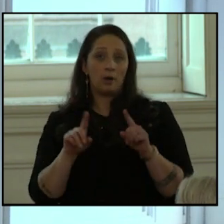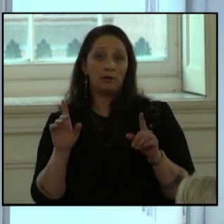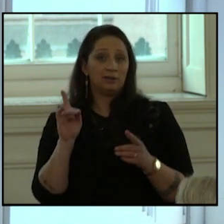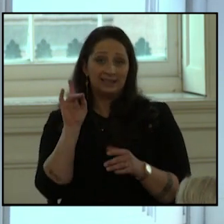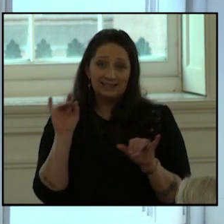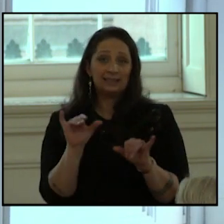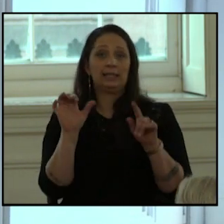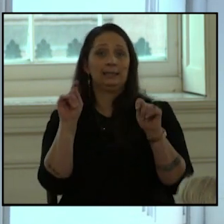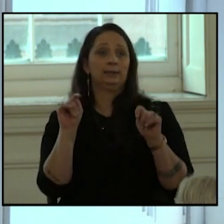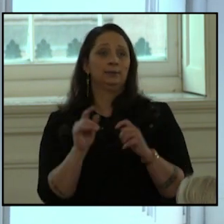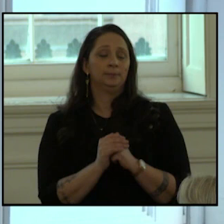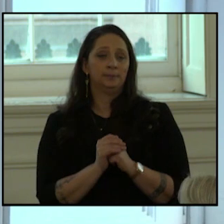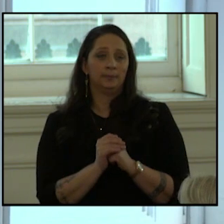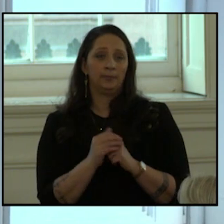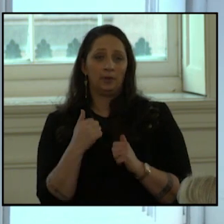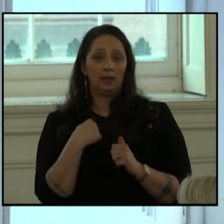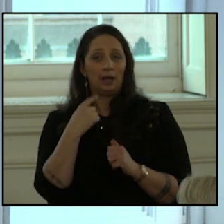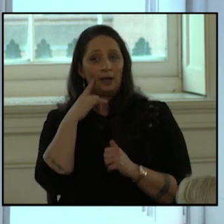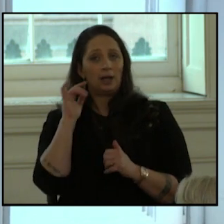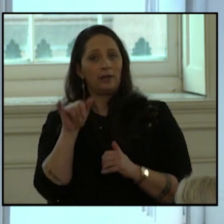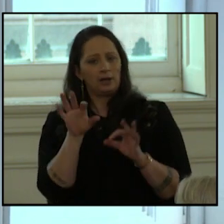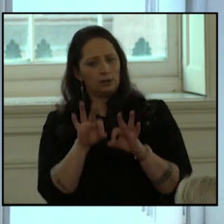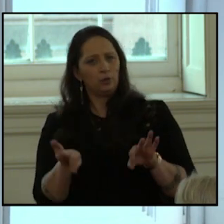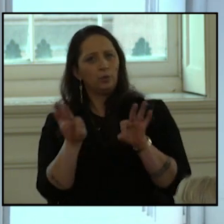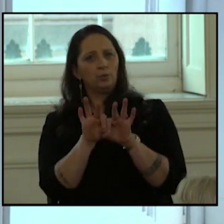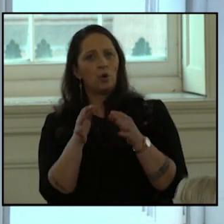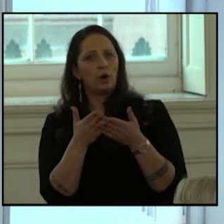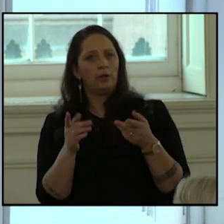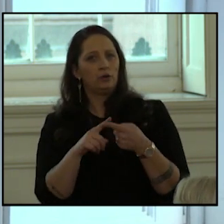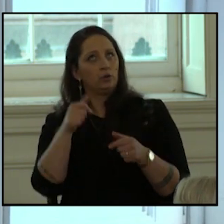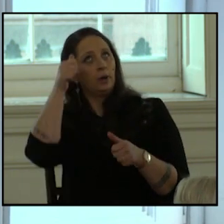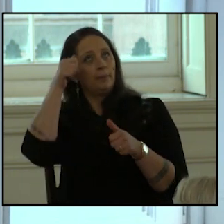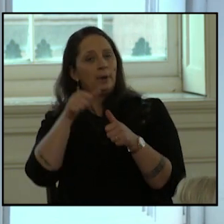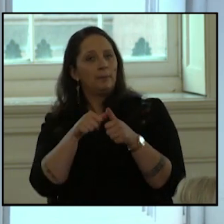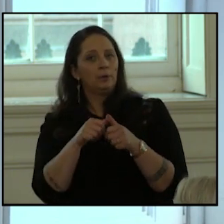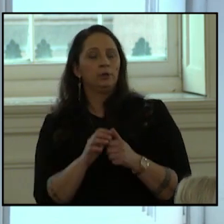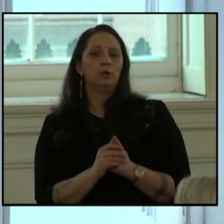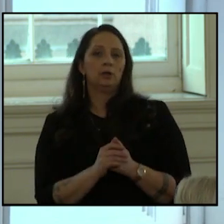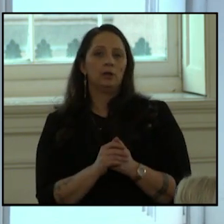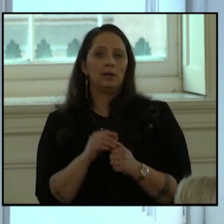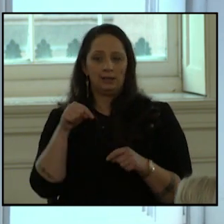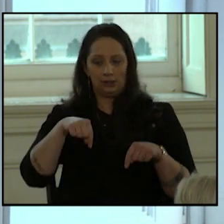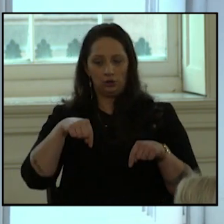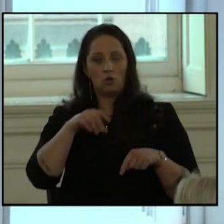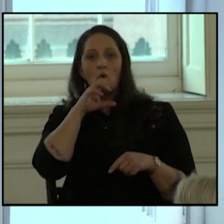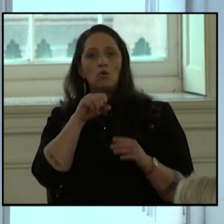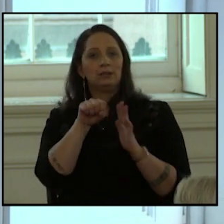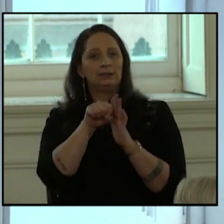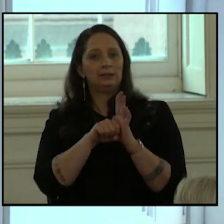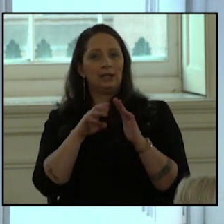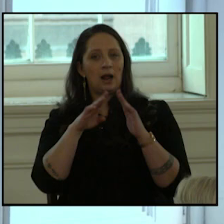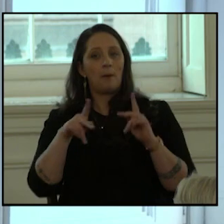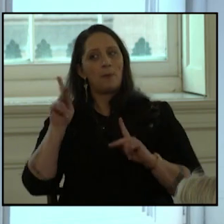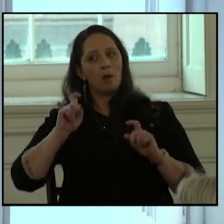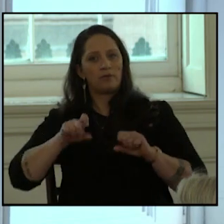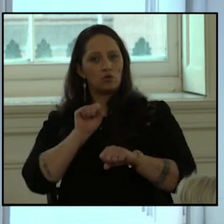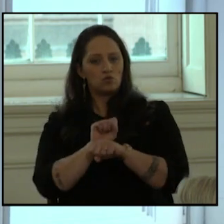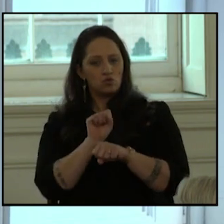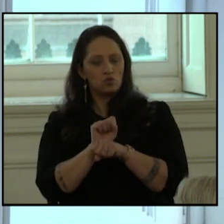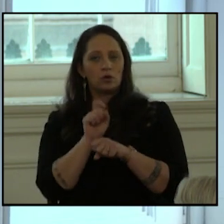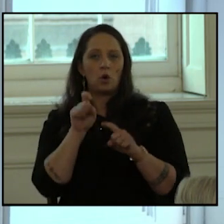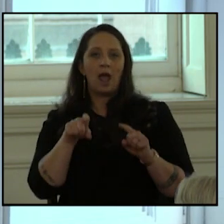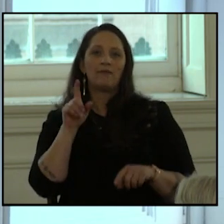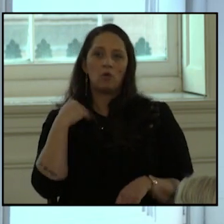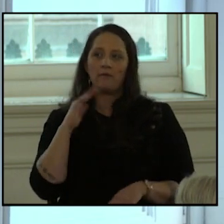it. And I think that's an important thing to remember in the Old State House, that people have to work to have